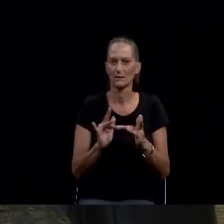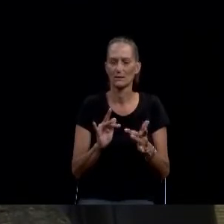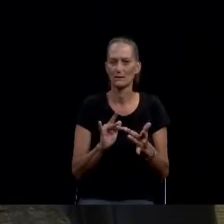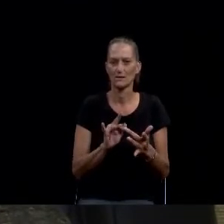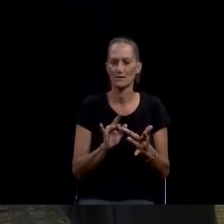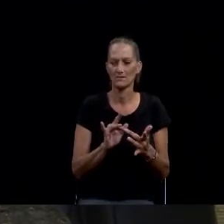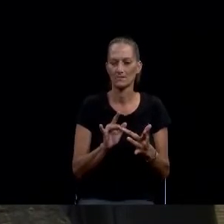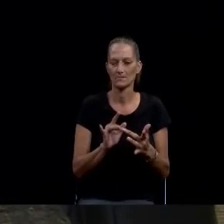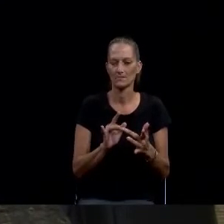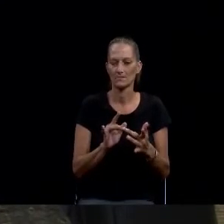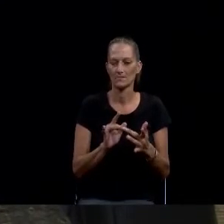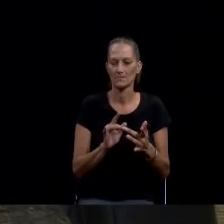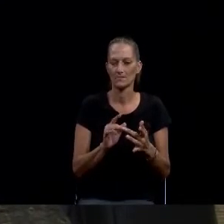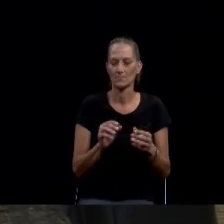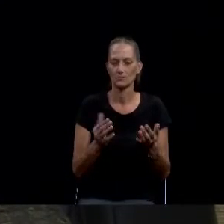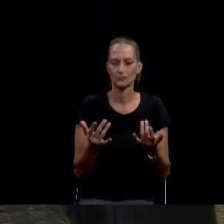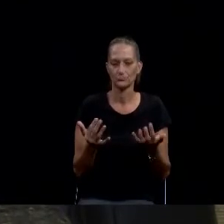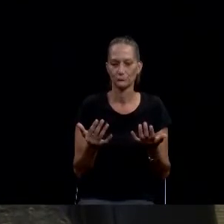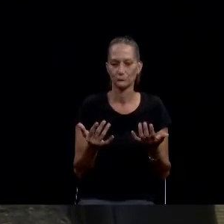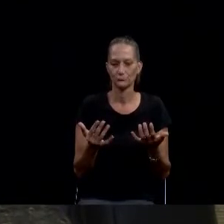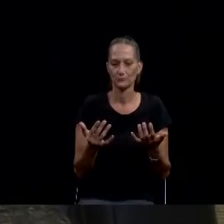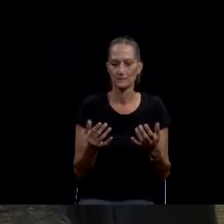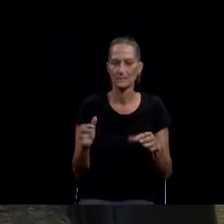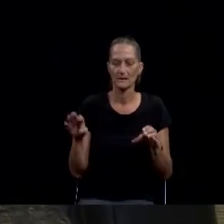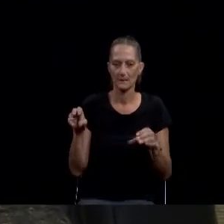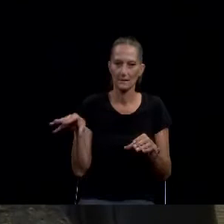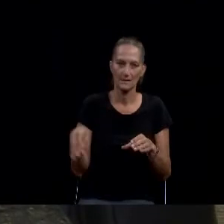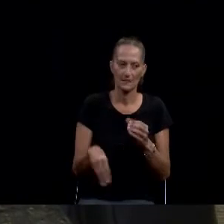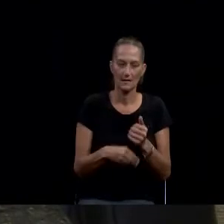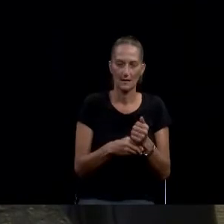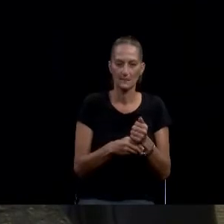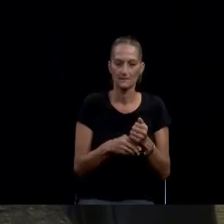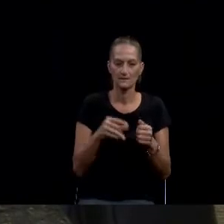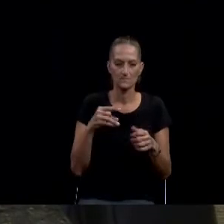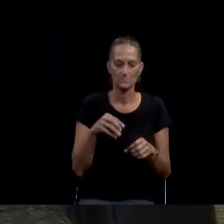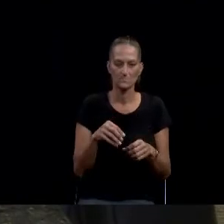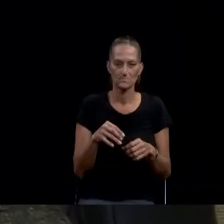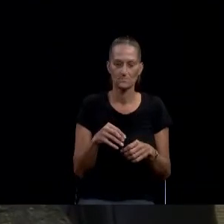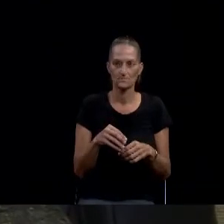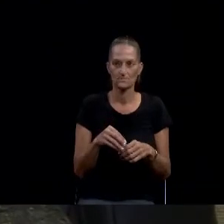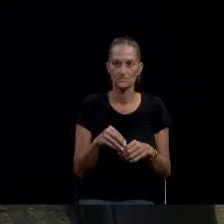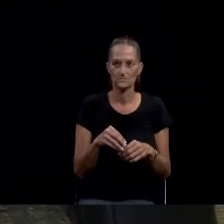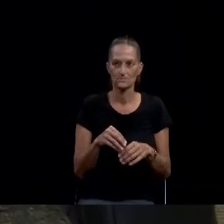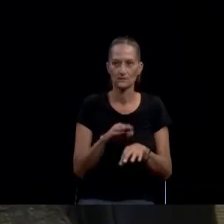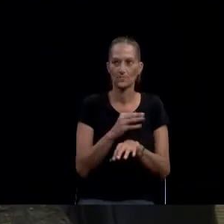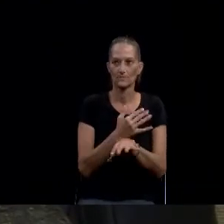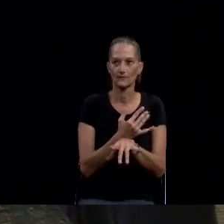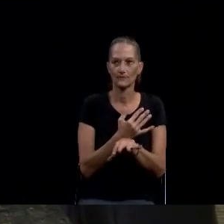this call, and we'll hear from her on Bridge Street.